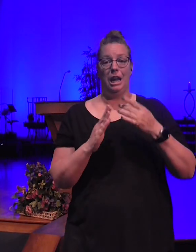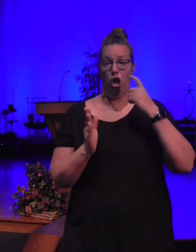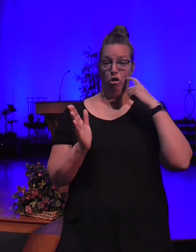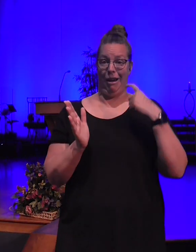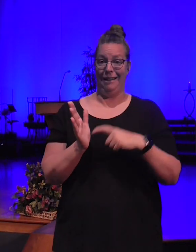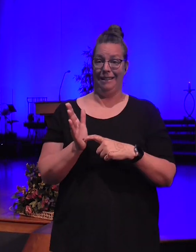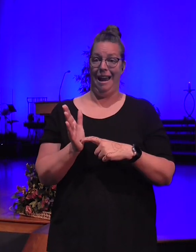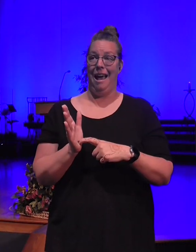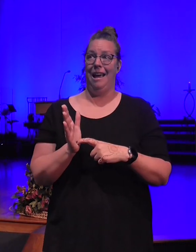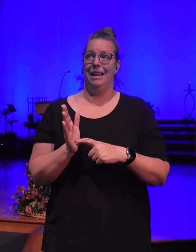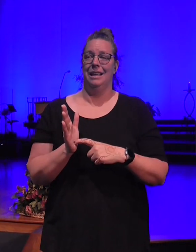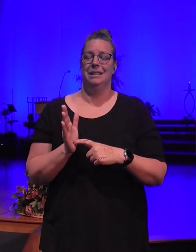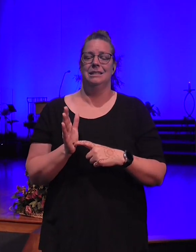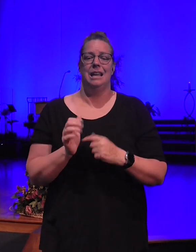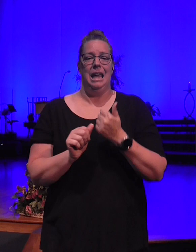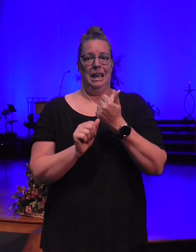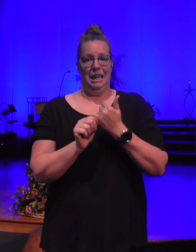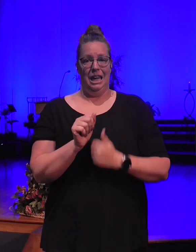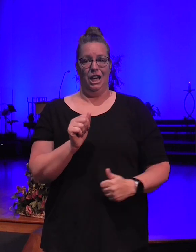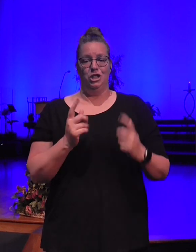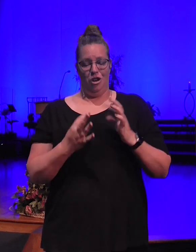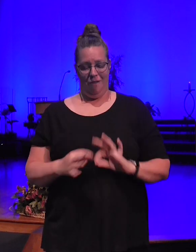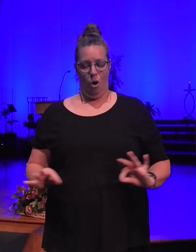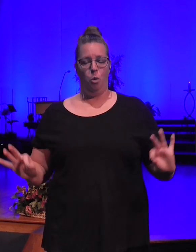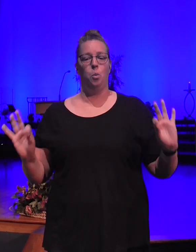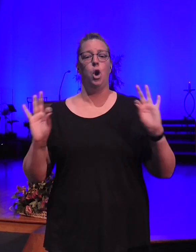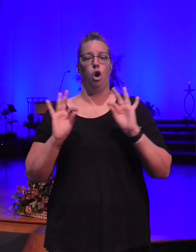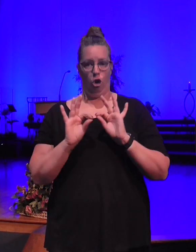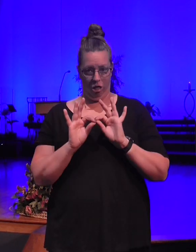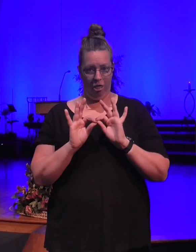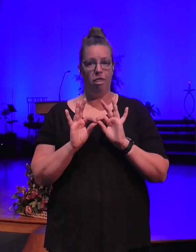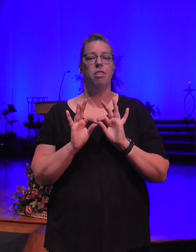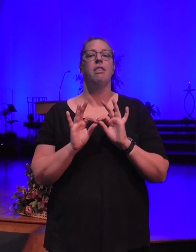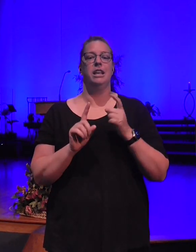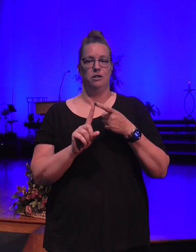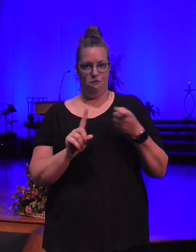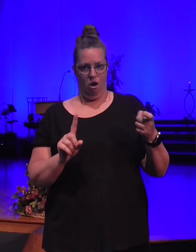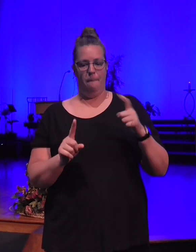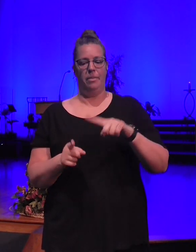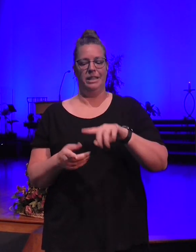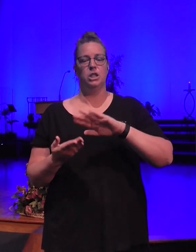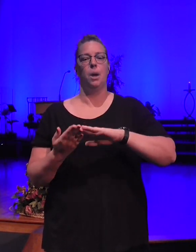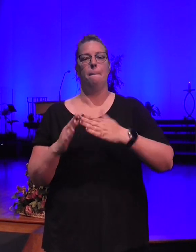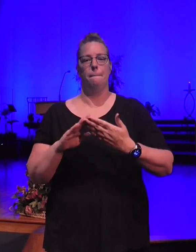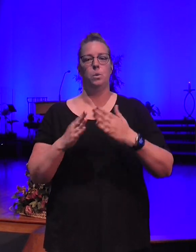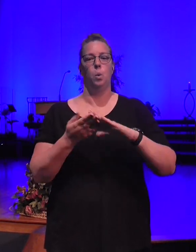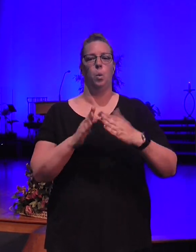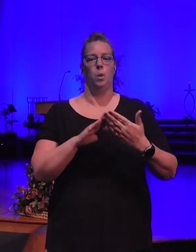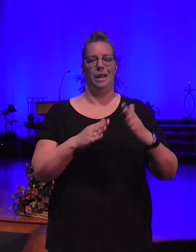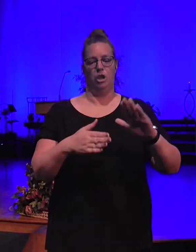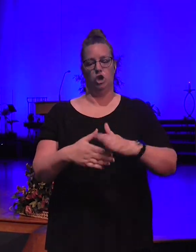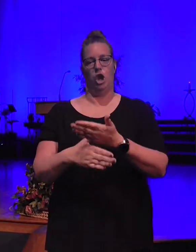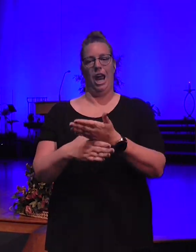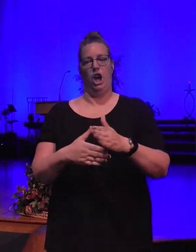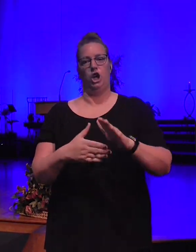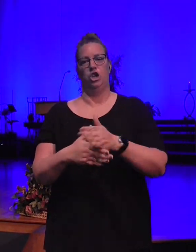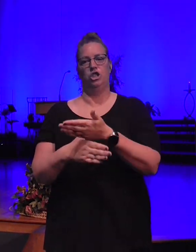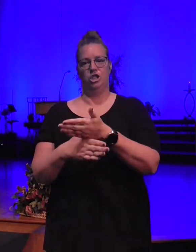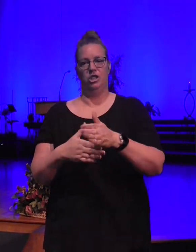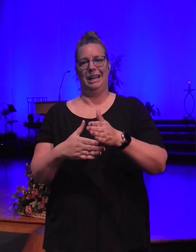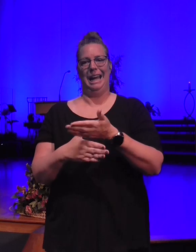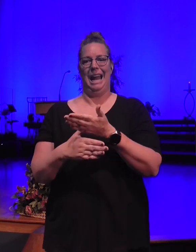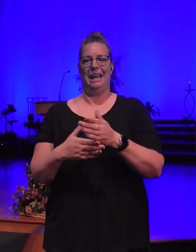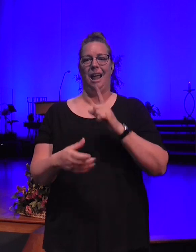that each of our worth also comes from that community, from that sharing, from